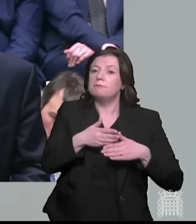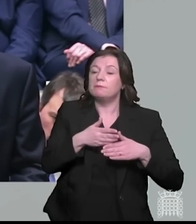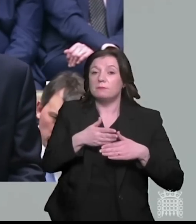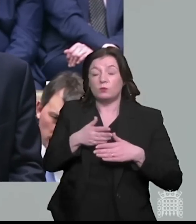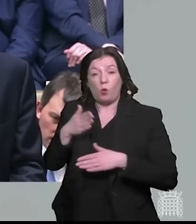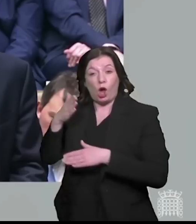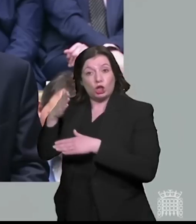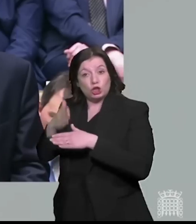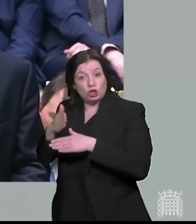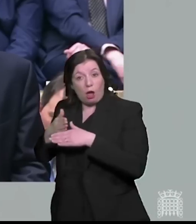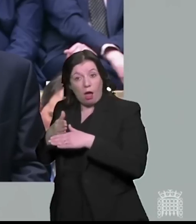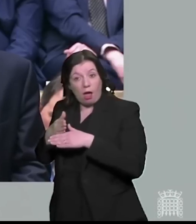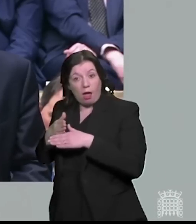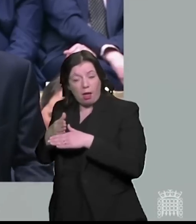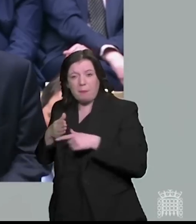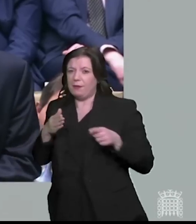every vacancy.